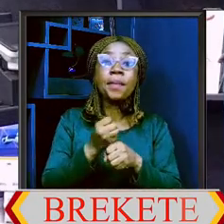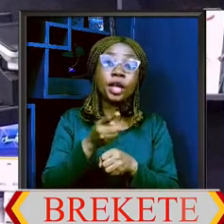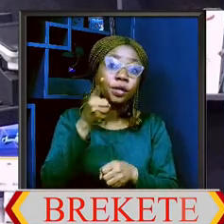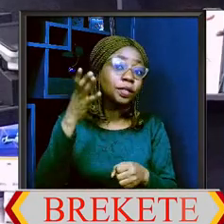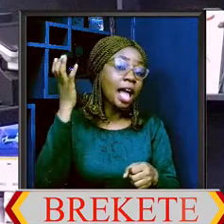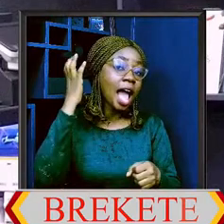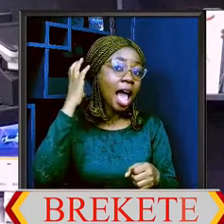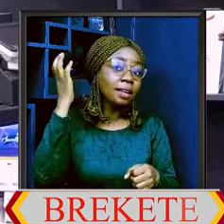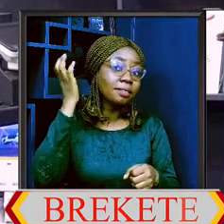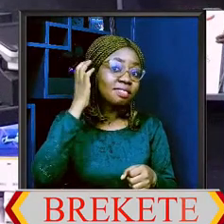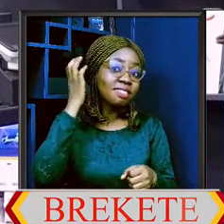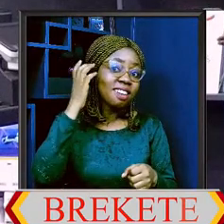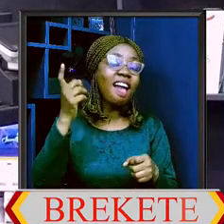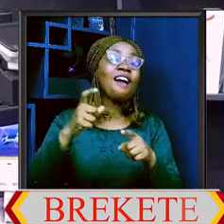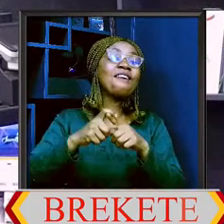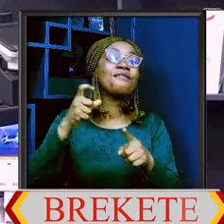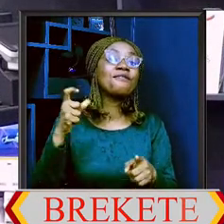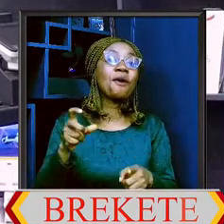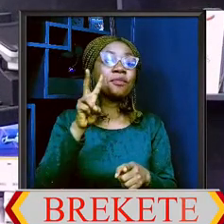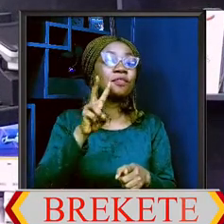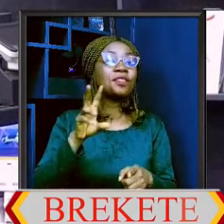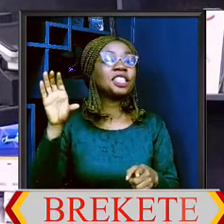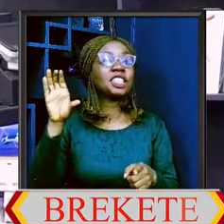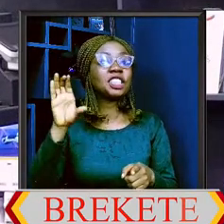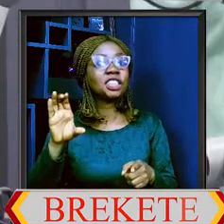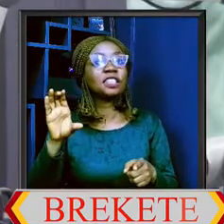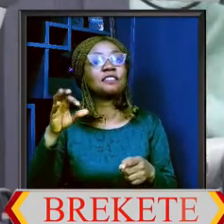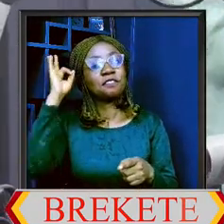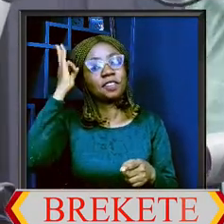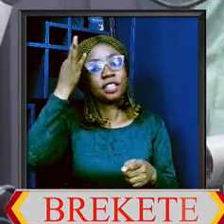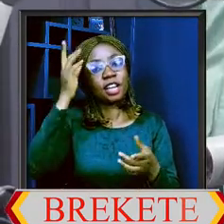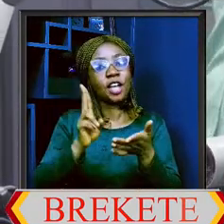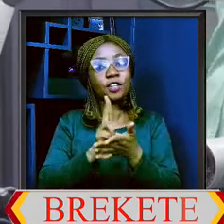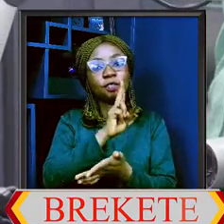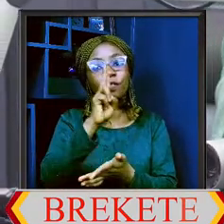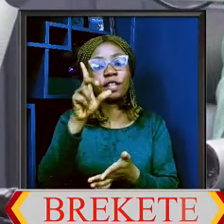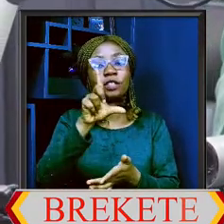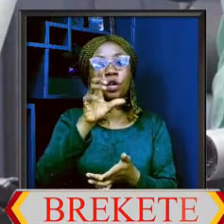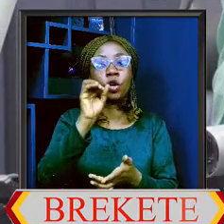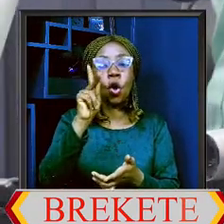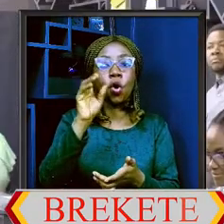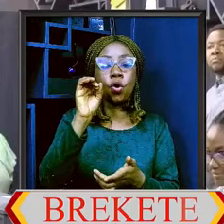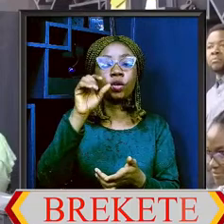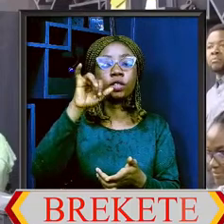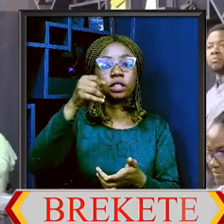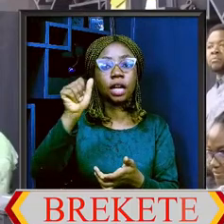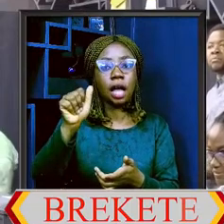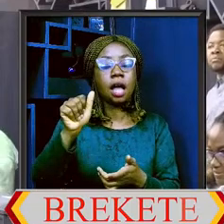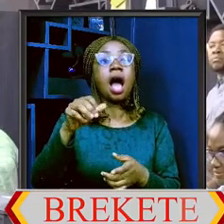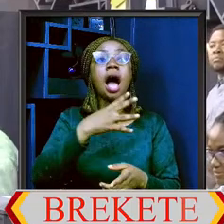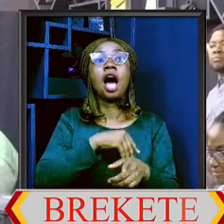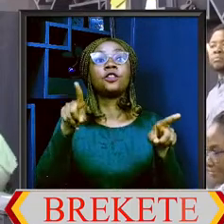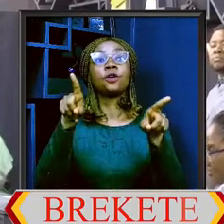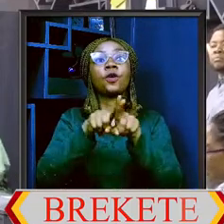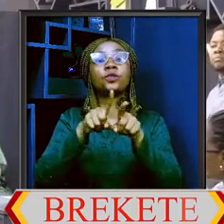hear from the vice Chancellor Federal University Lo a little up and and also those who fed